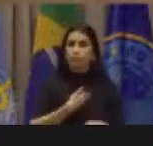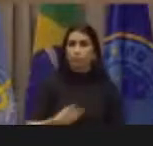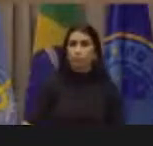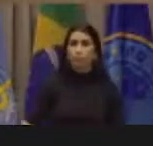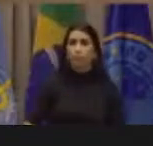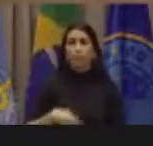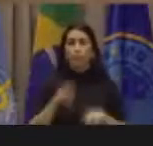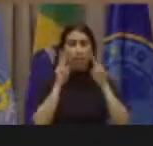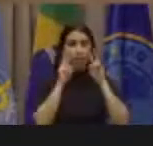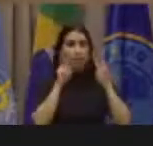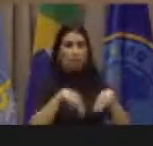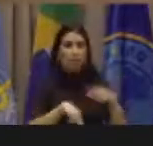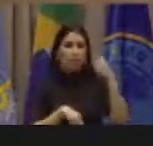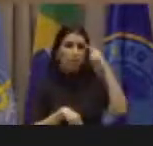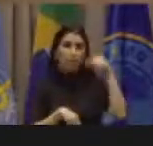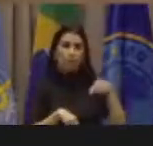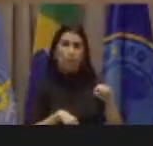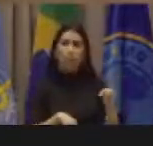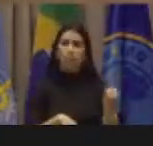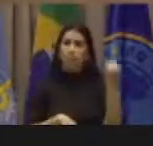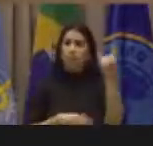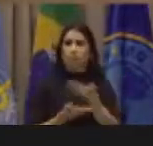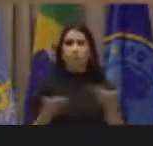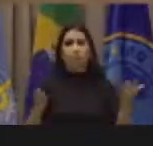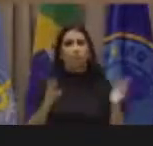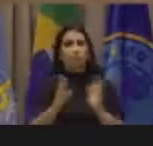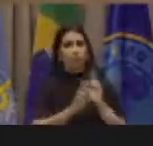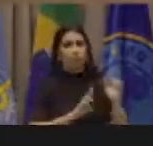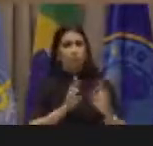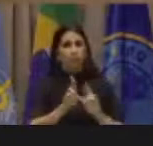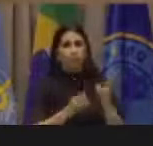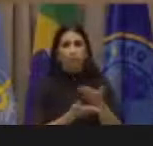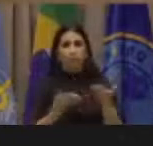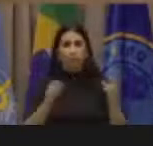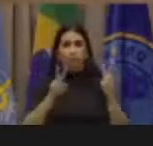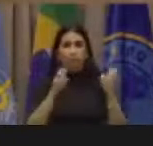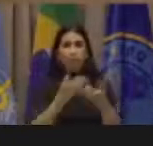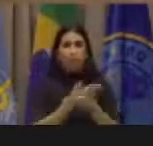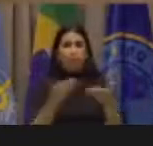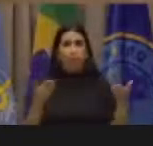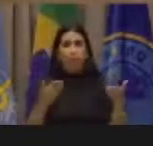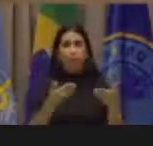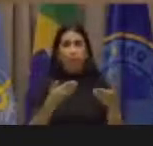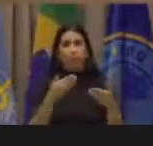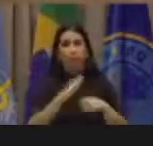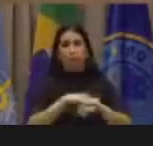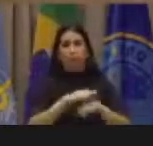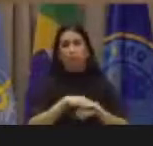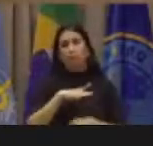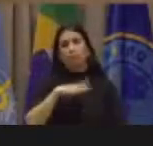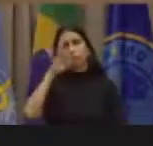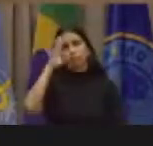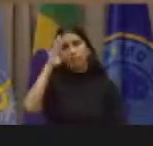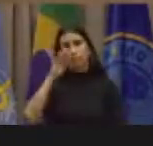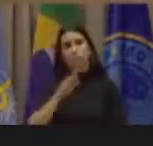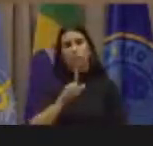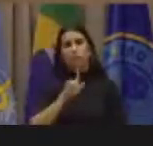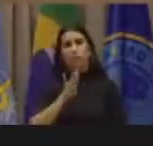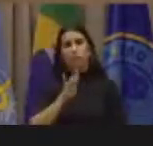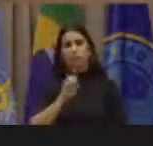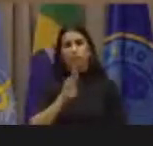these data, I think it's a very important thing for us to do this relationship with a previous relationship and their